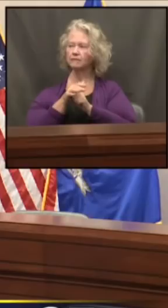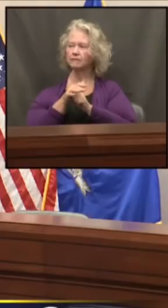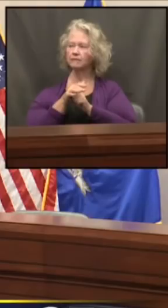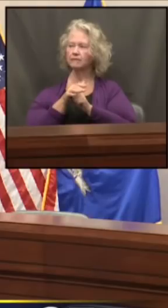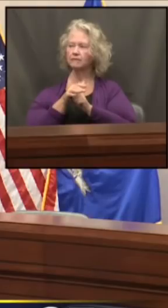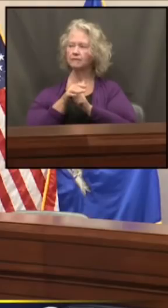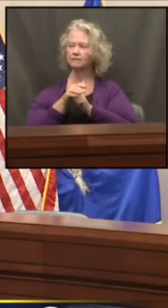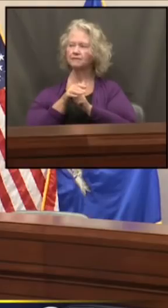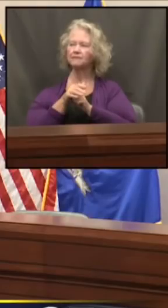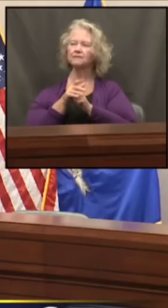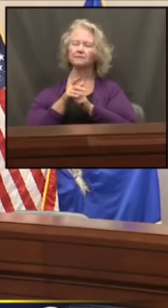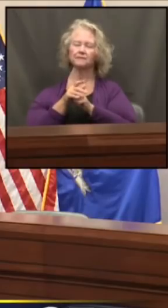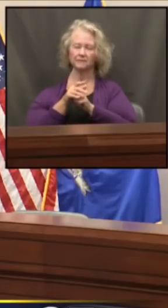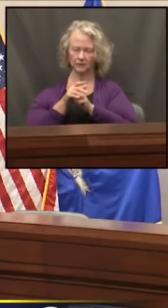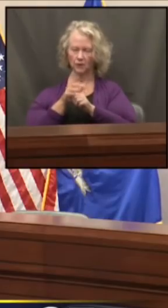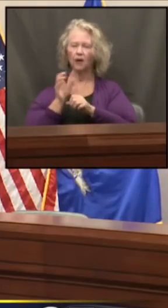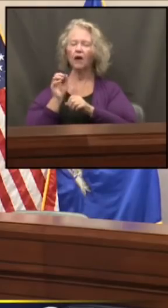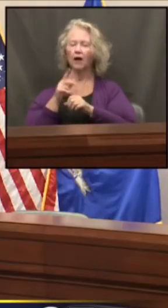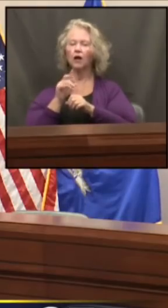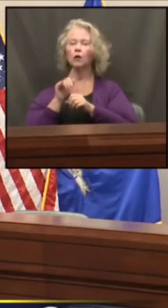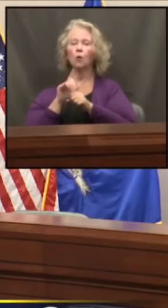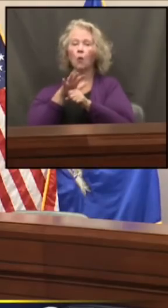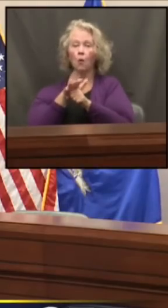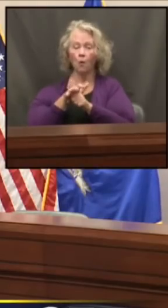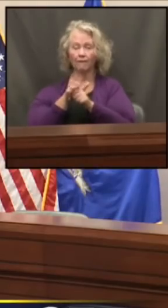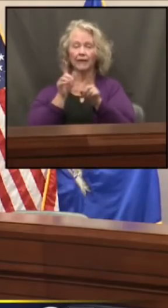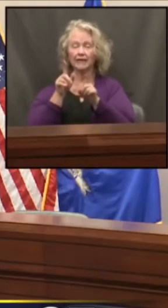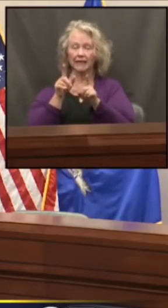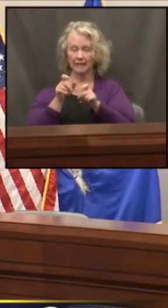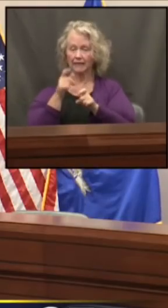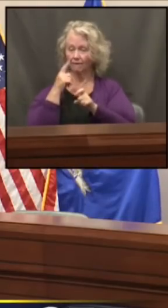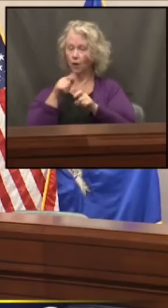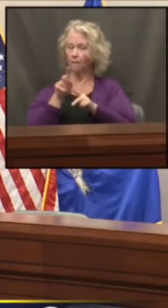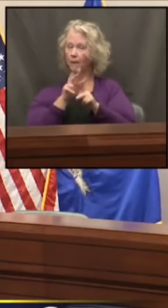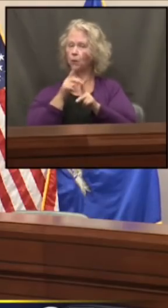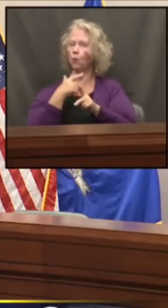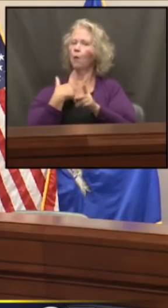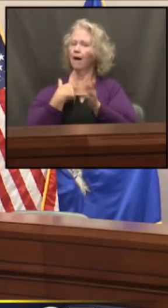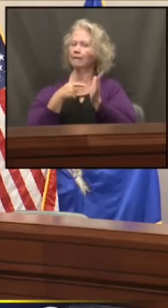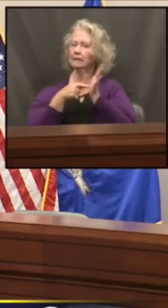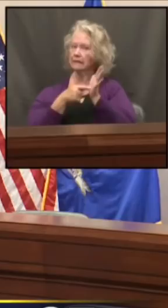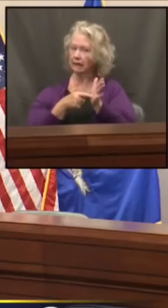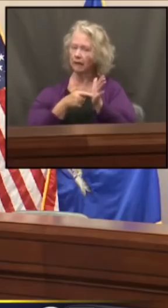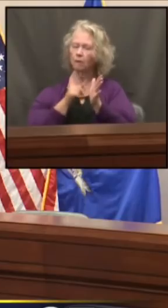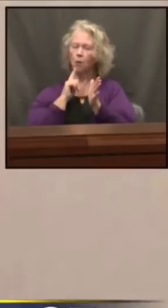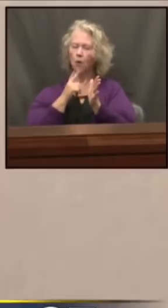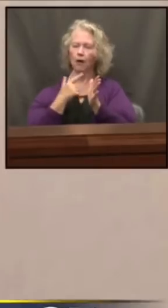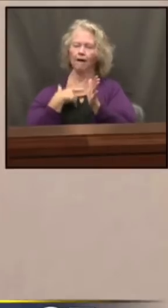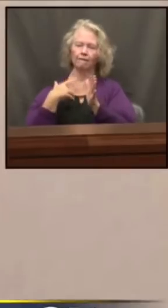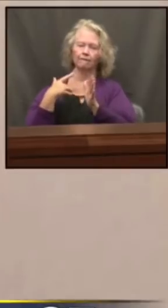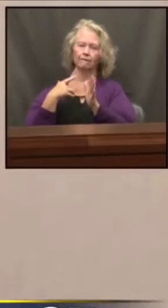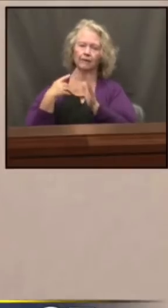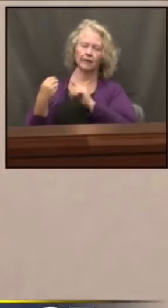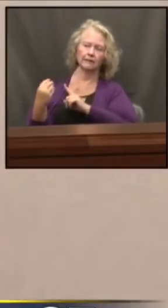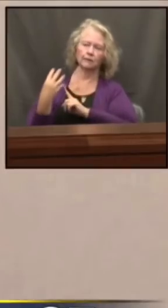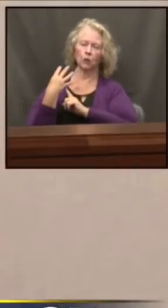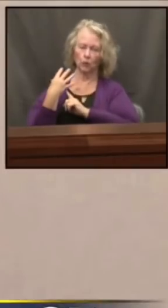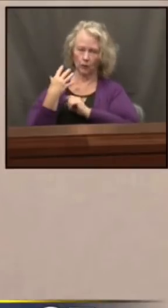for. Turning this on. Yes, so COVID testing for people who are symptomatic or who have been exposed to someone who has